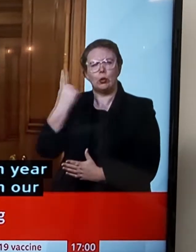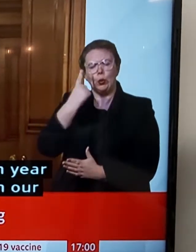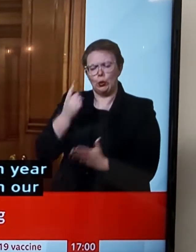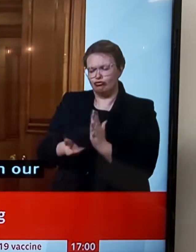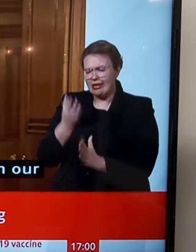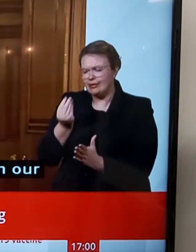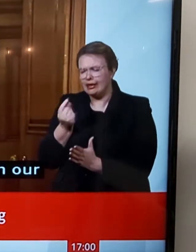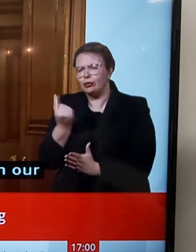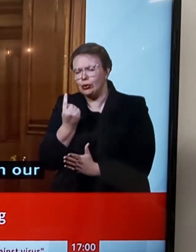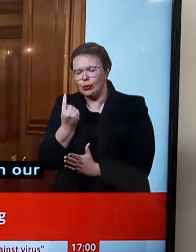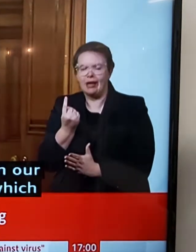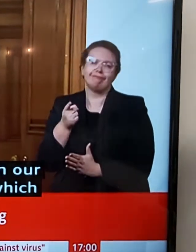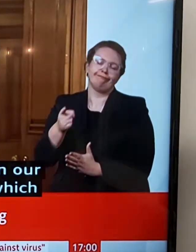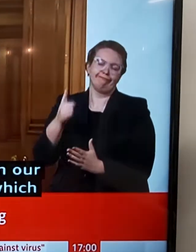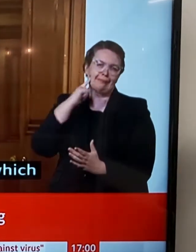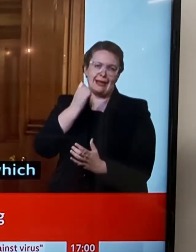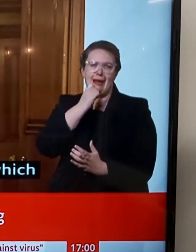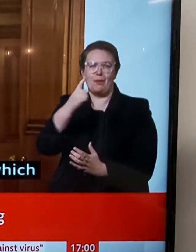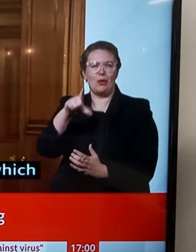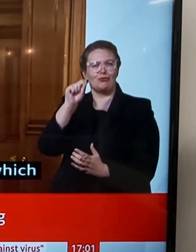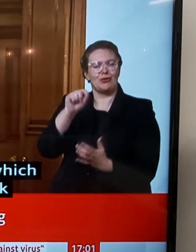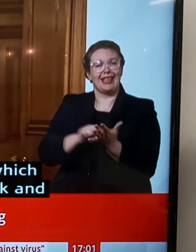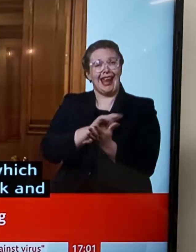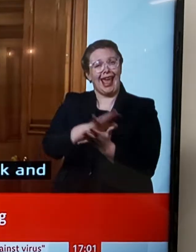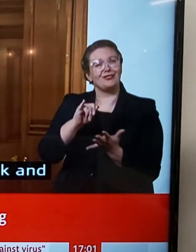was and is because